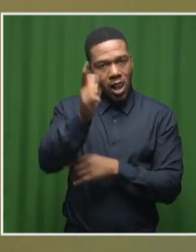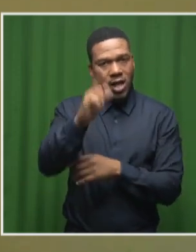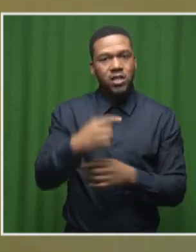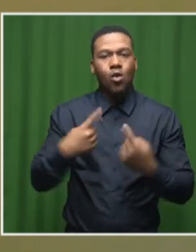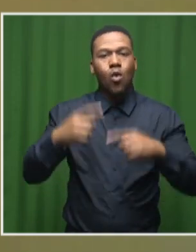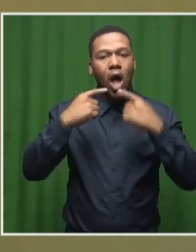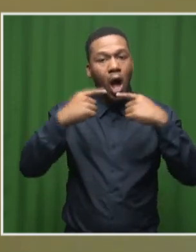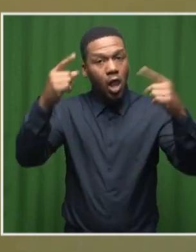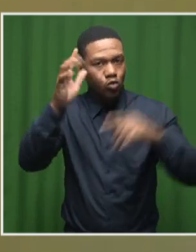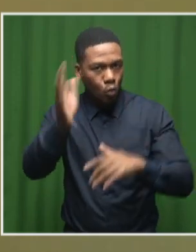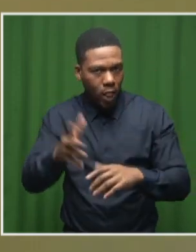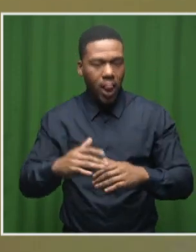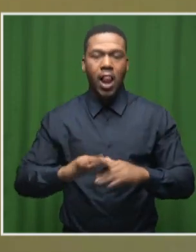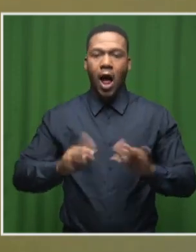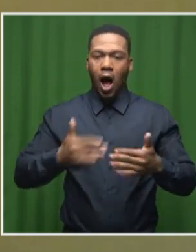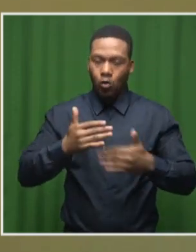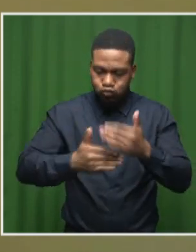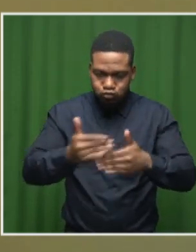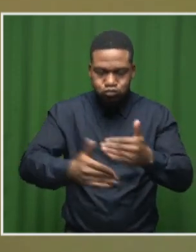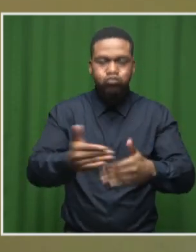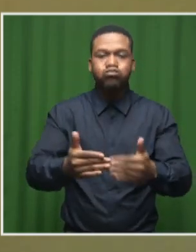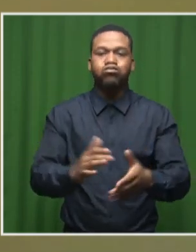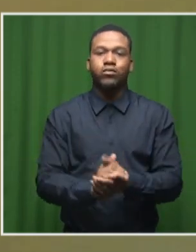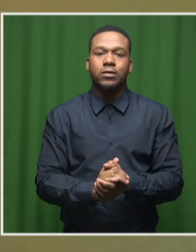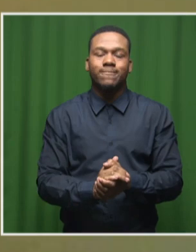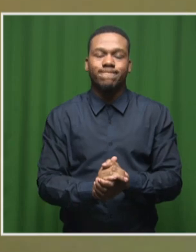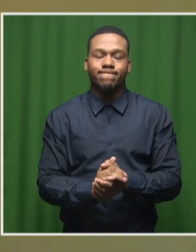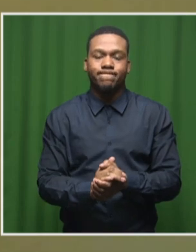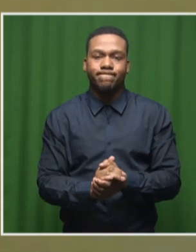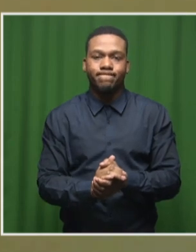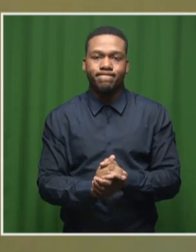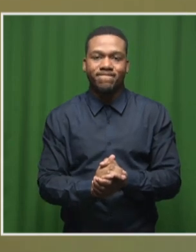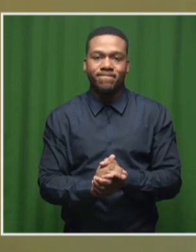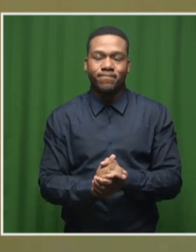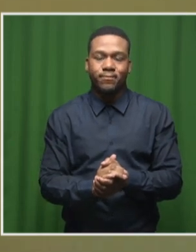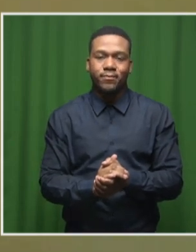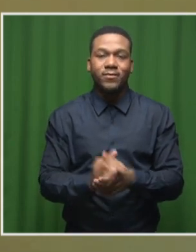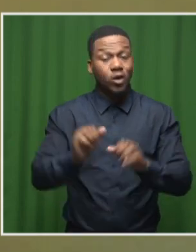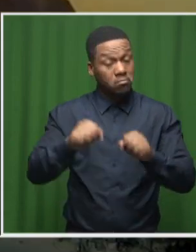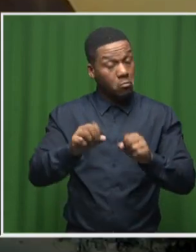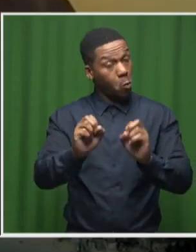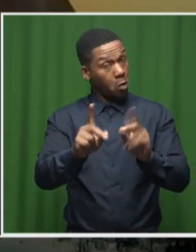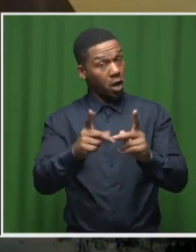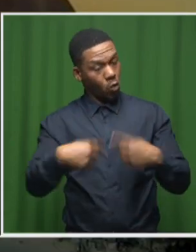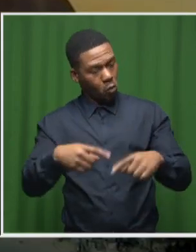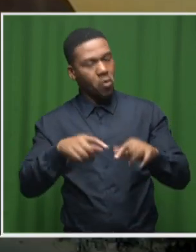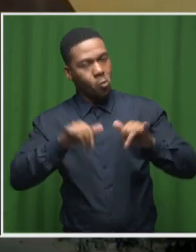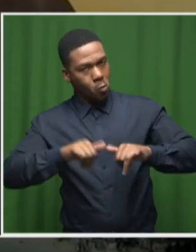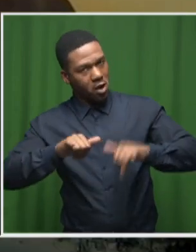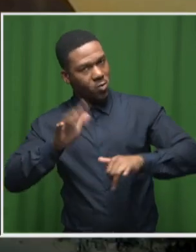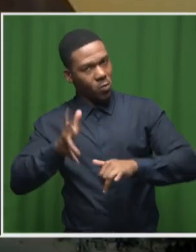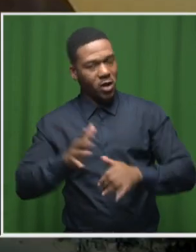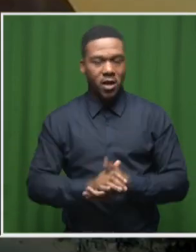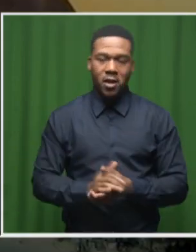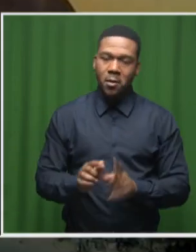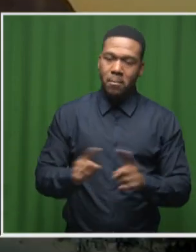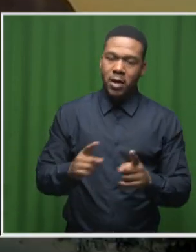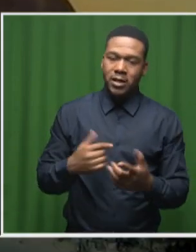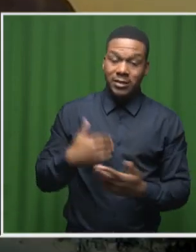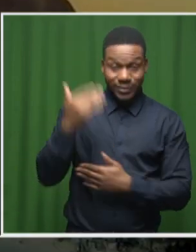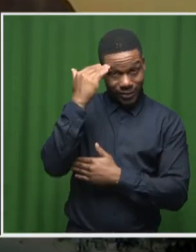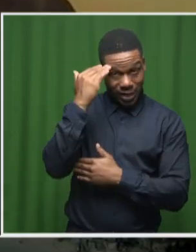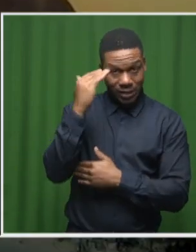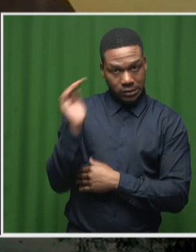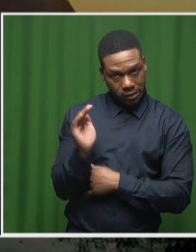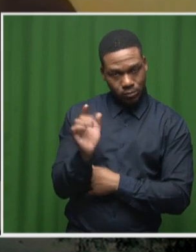observing how we actually perform during the day. Yeah. All right. Well, we'll wait on that one, but I know that that's coming.